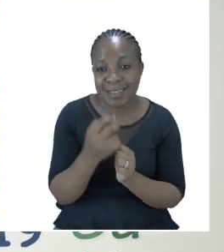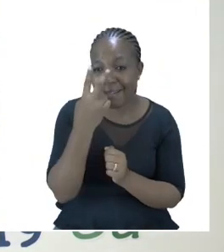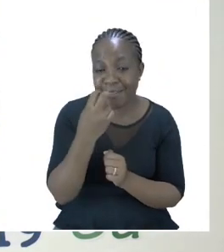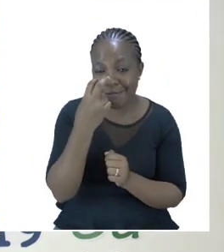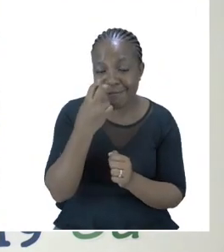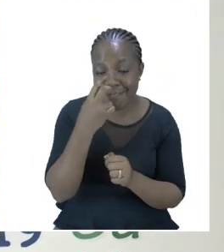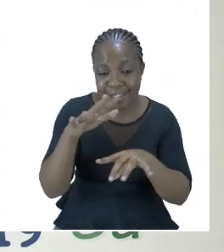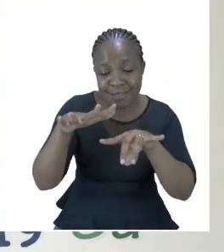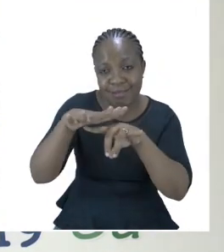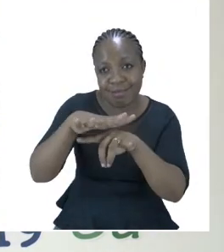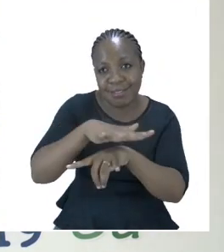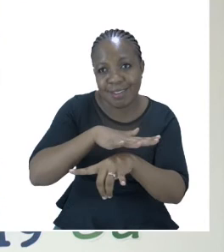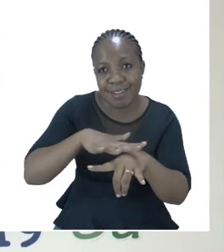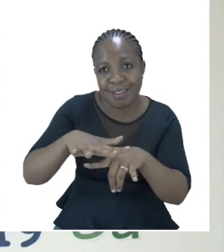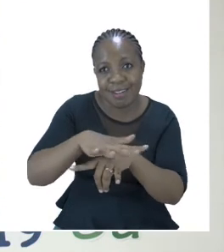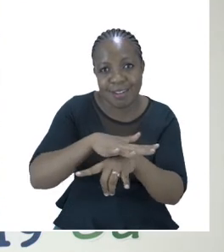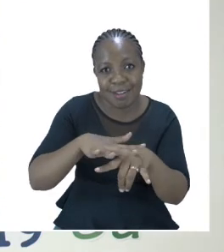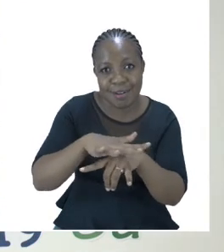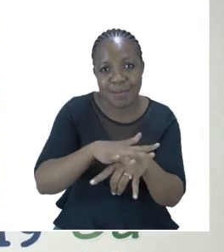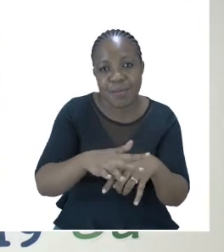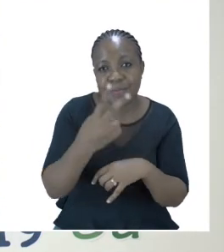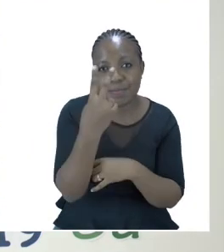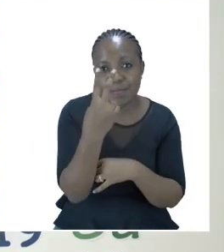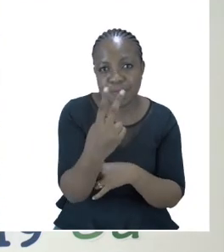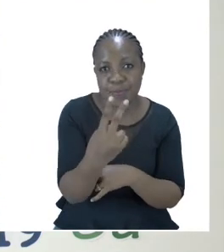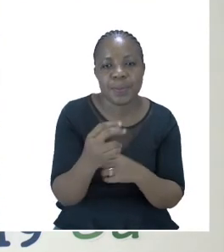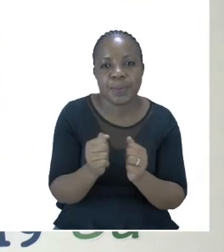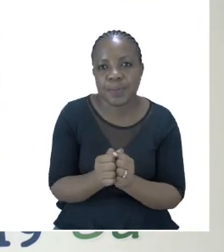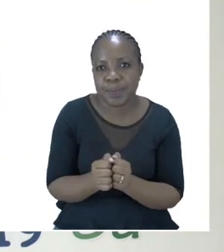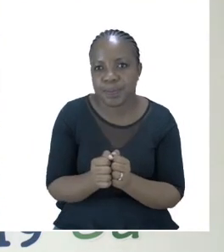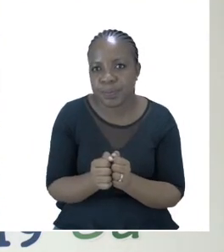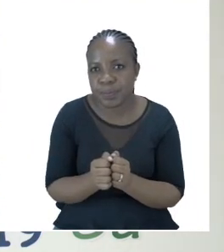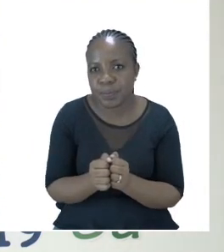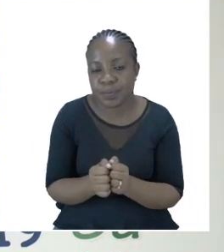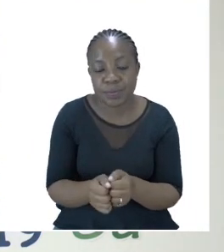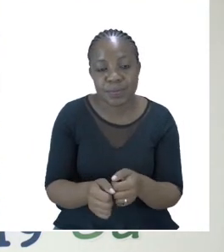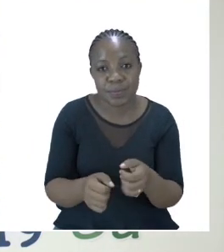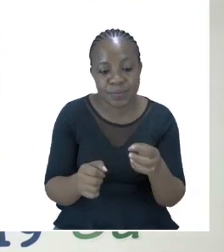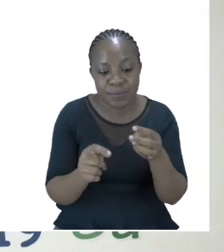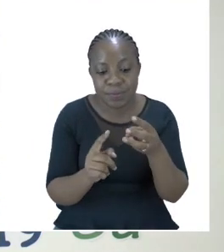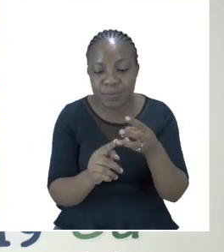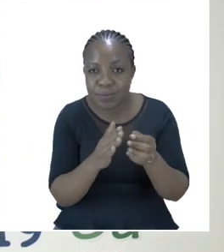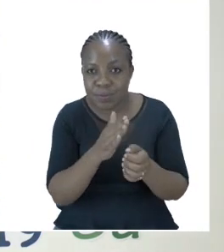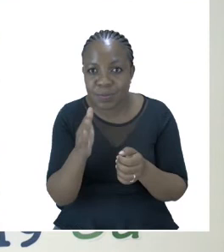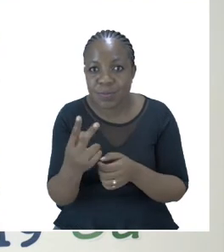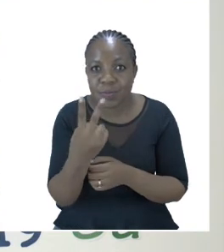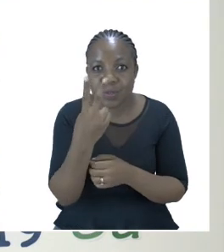Yes, so we have 2 reindeer. And then we have